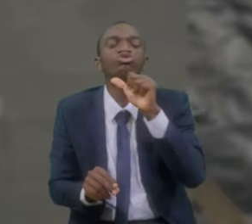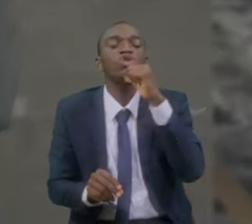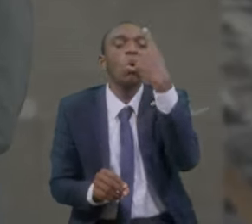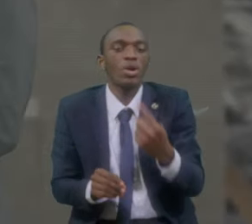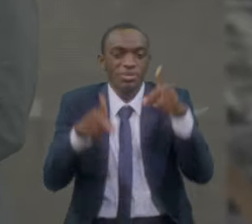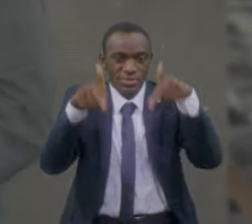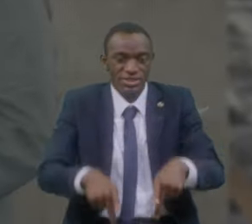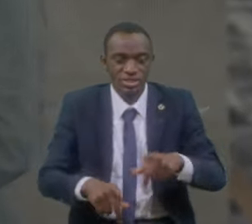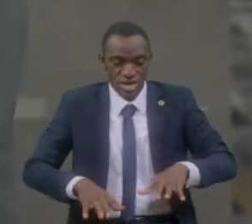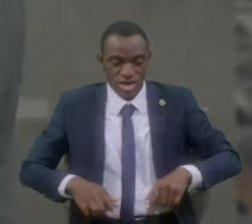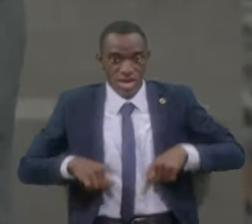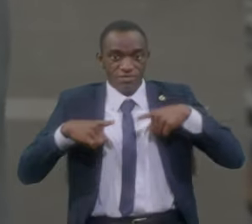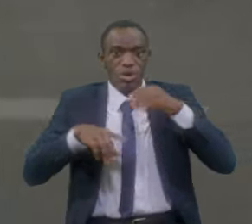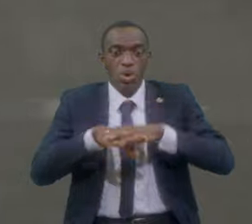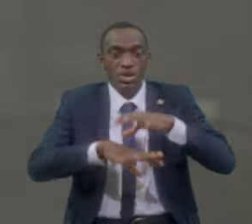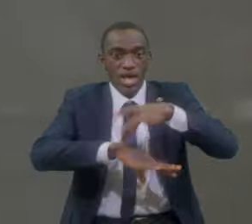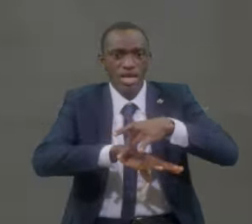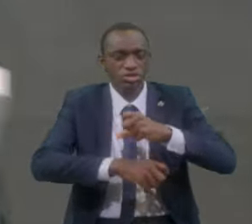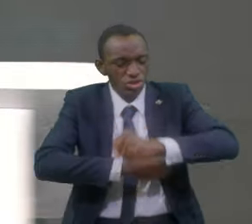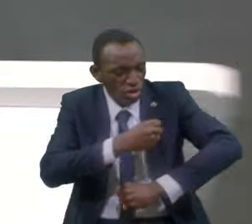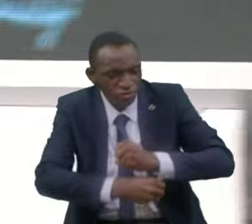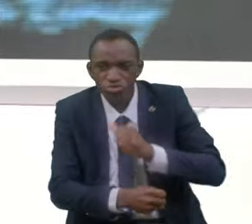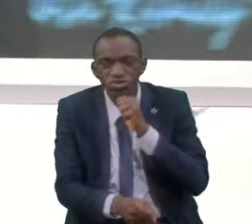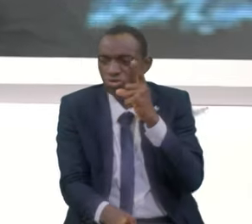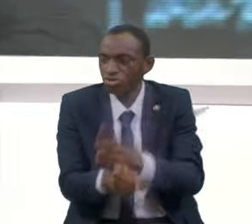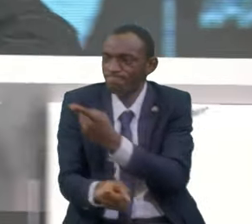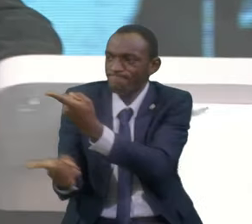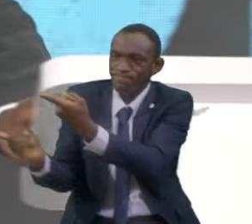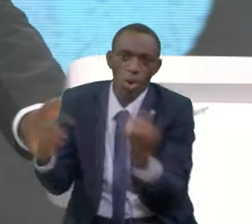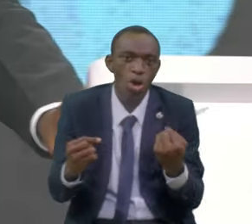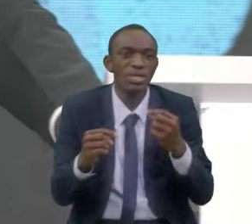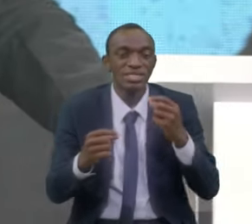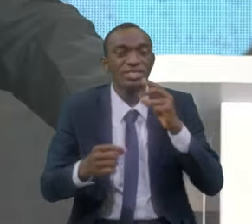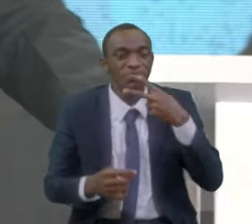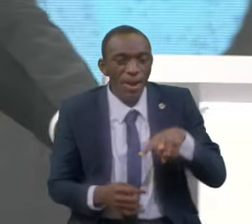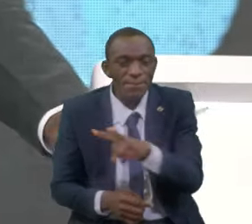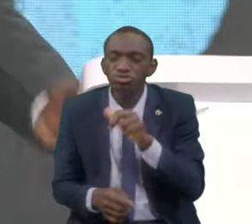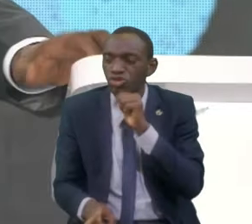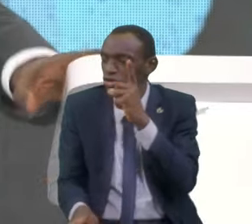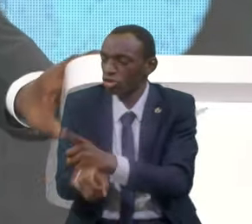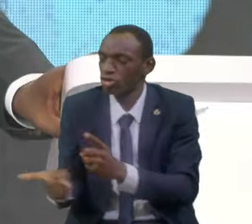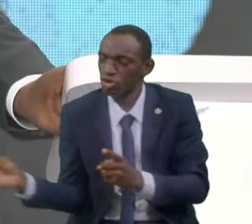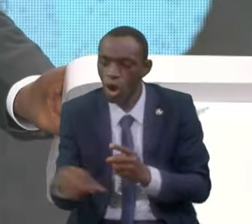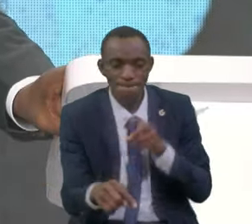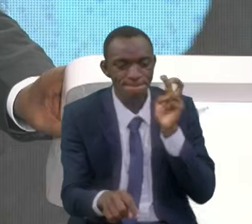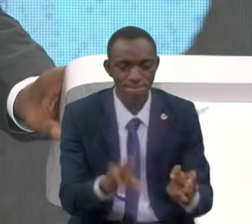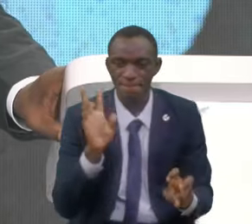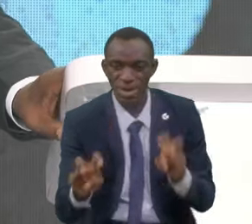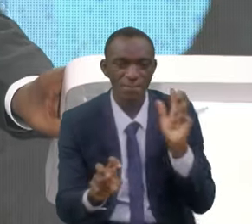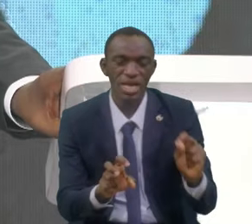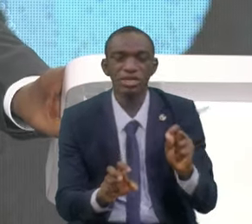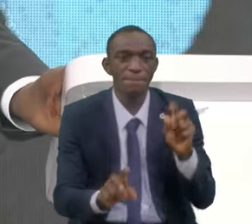does not just come. And serpents do not just come, biting this and biting that.